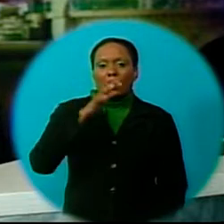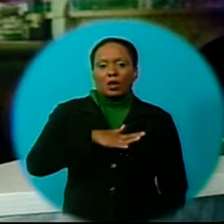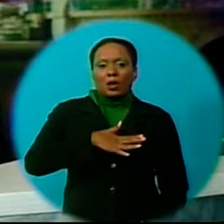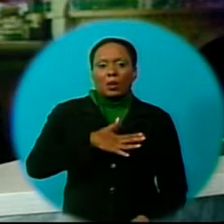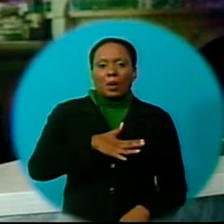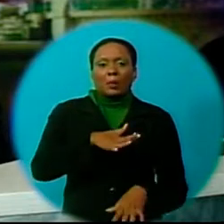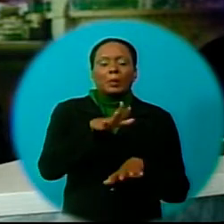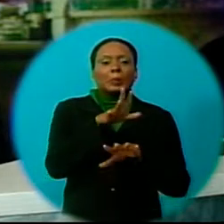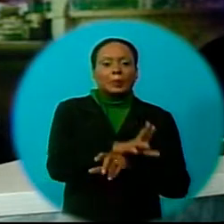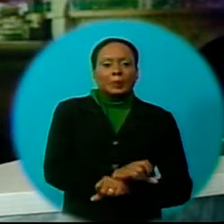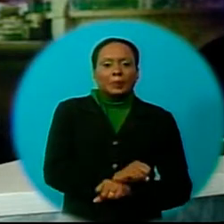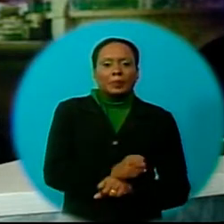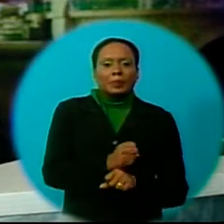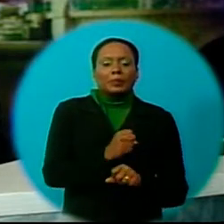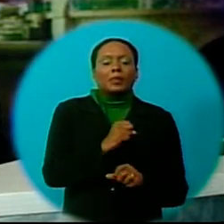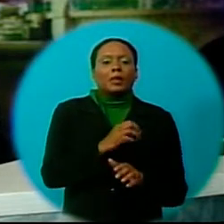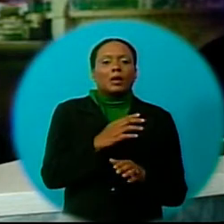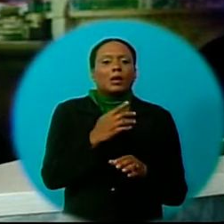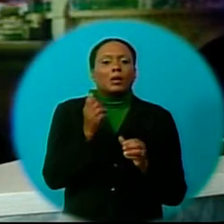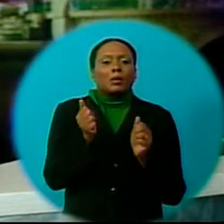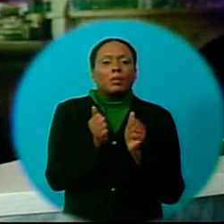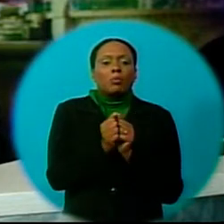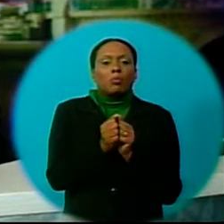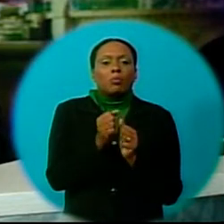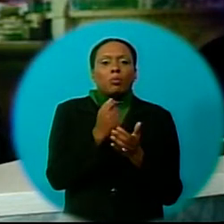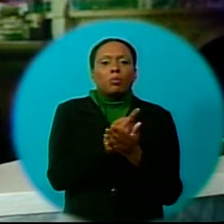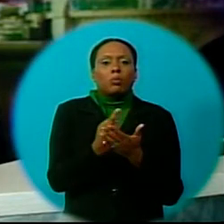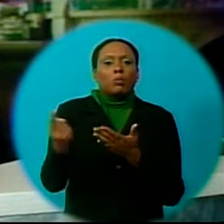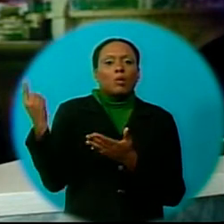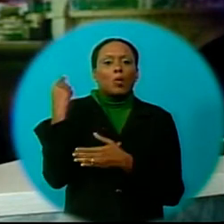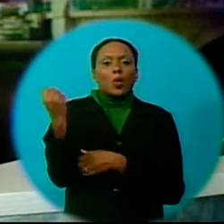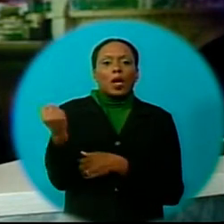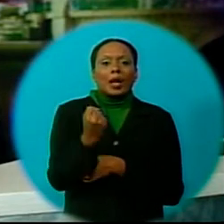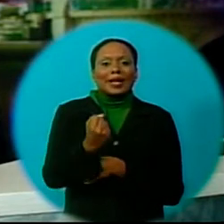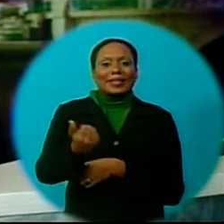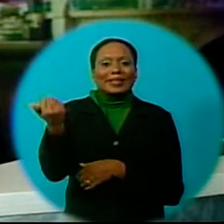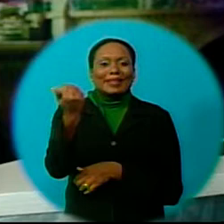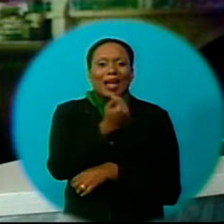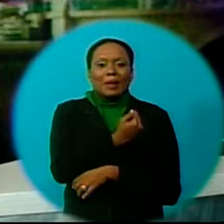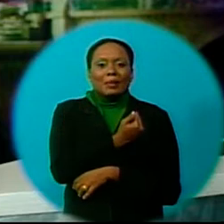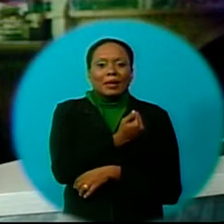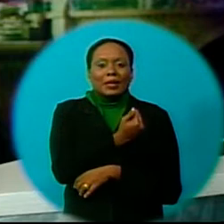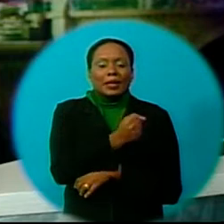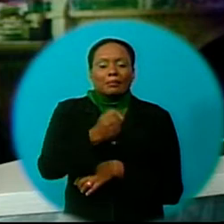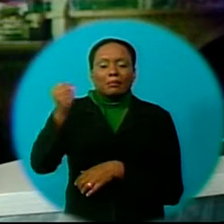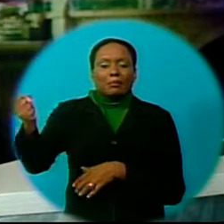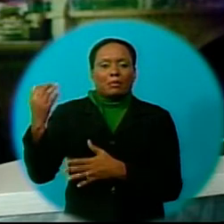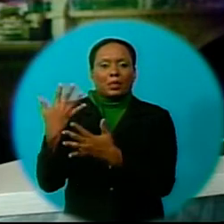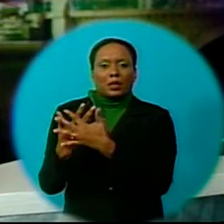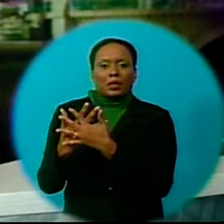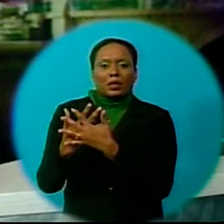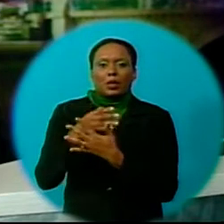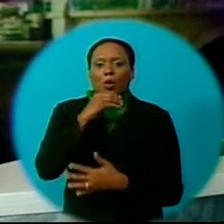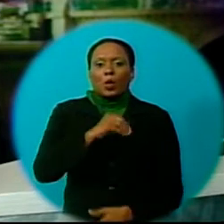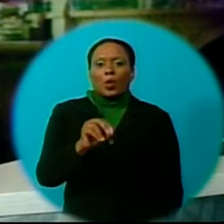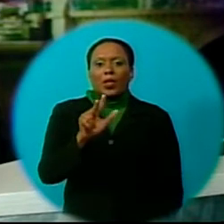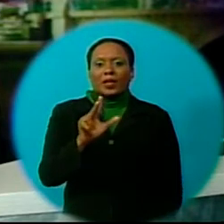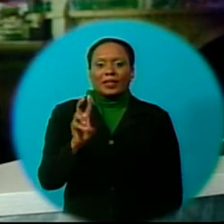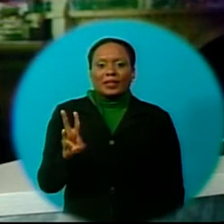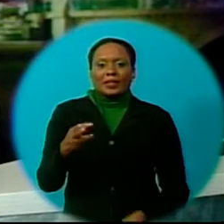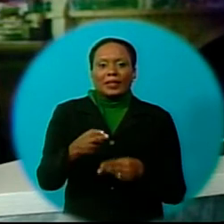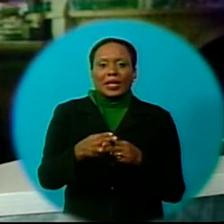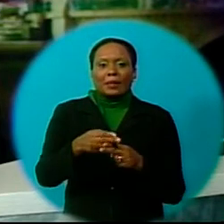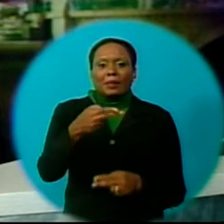The man held in connection with last Saturday's fatal stabbing at Half Moon Fort St. Lucie has been remanded to prison. He is